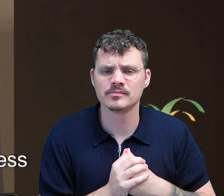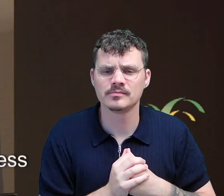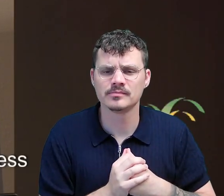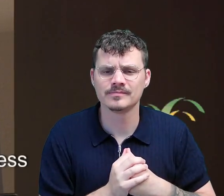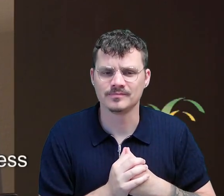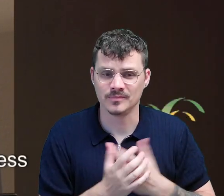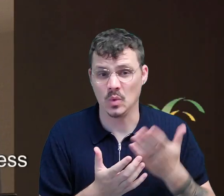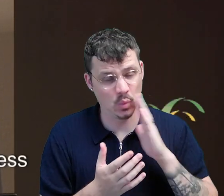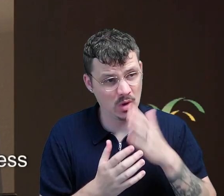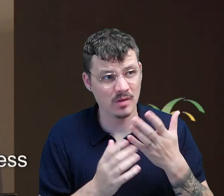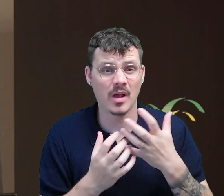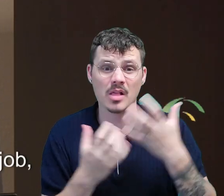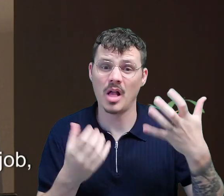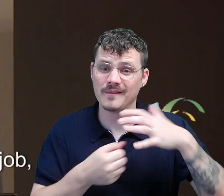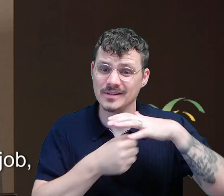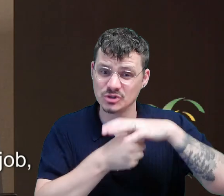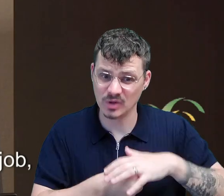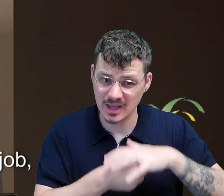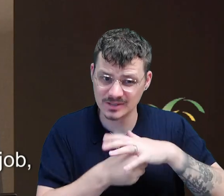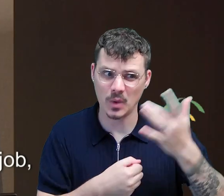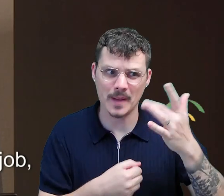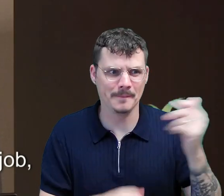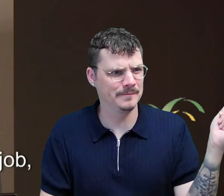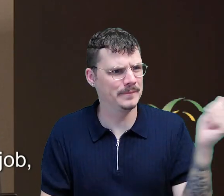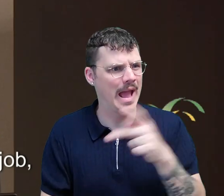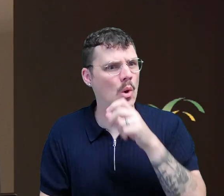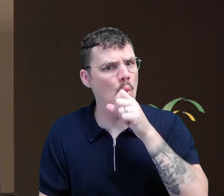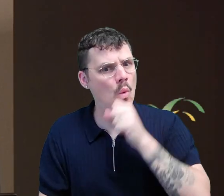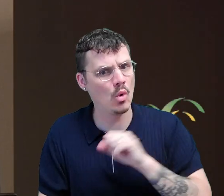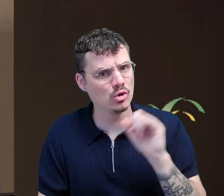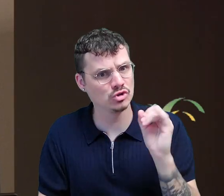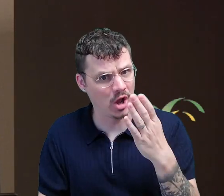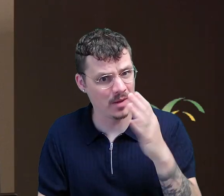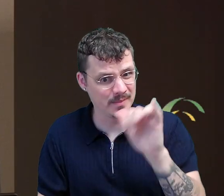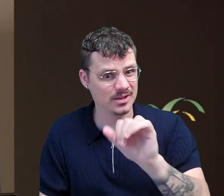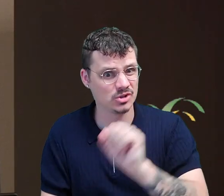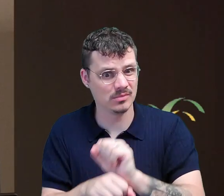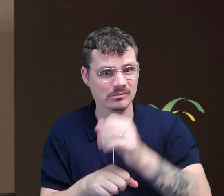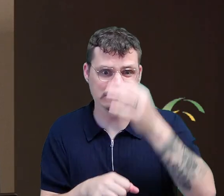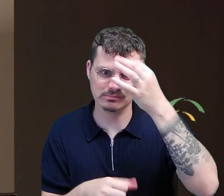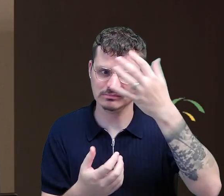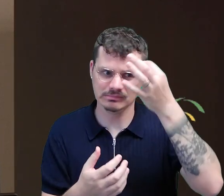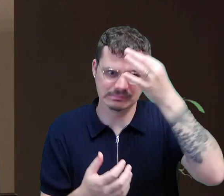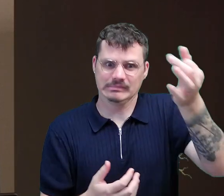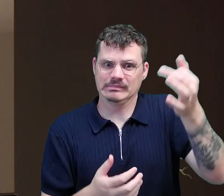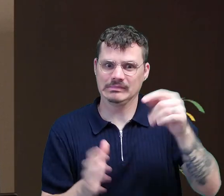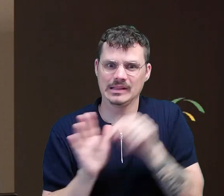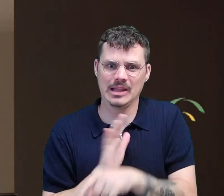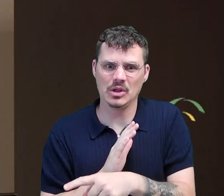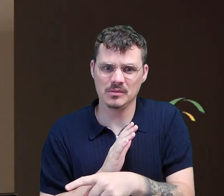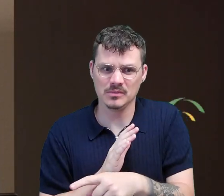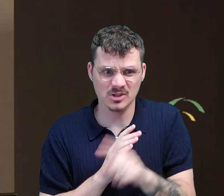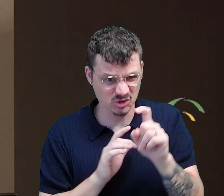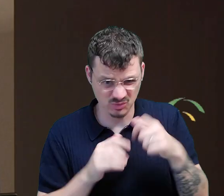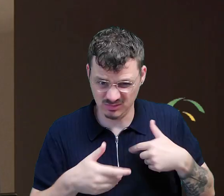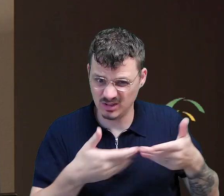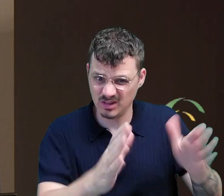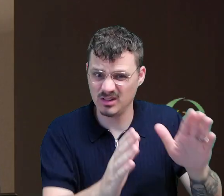I mean, that's going to be a lot of stress for him to try and go back to that old job, which almost killed him, right? Should